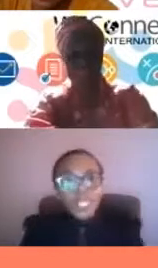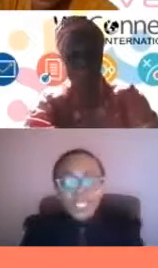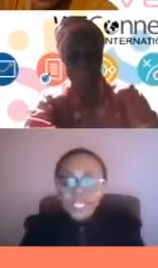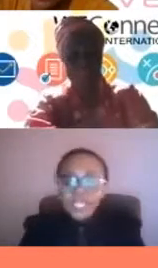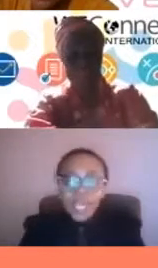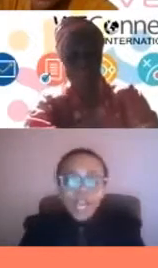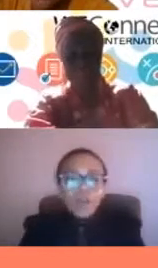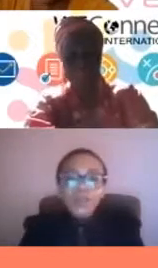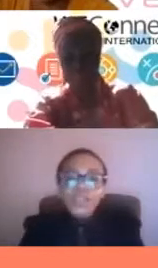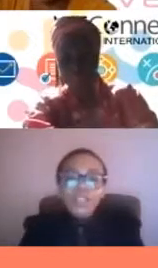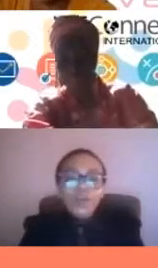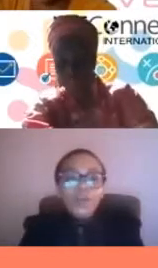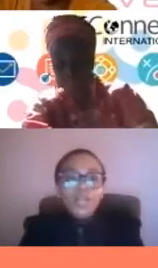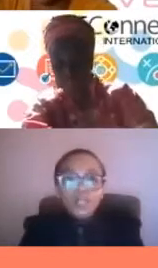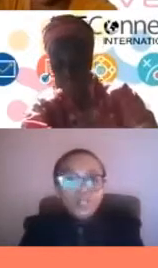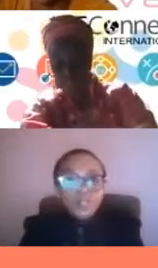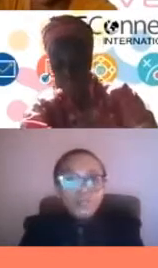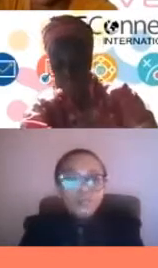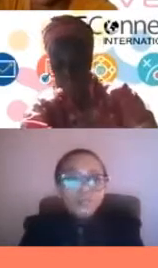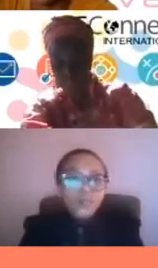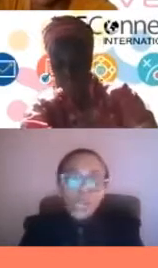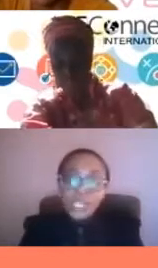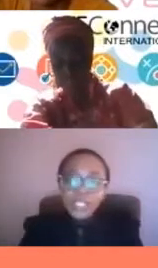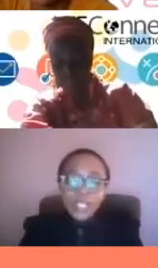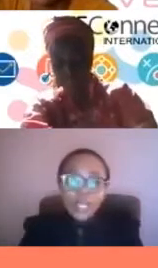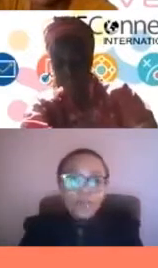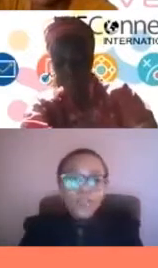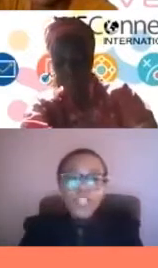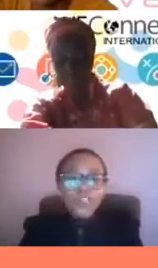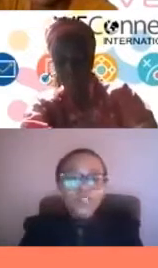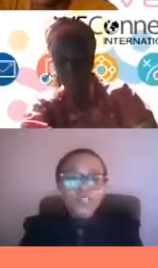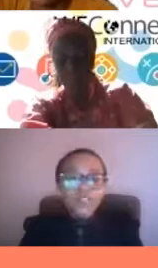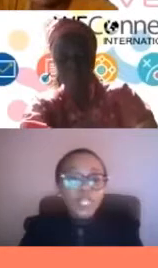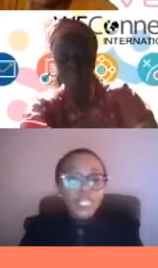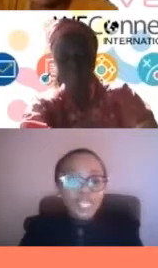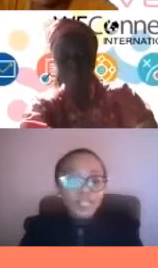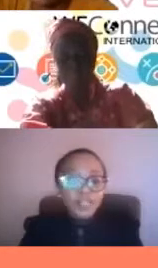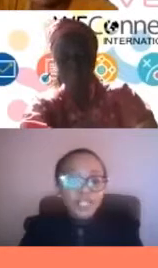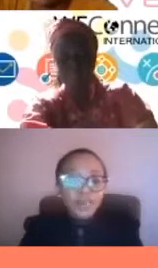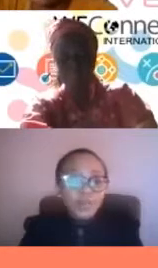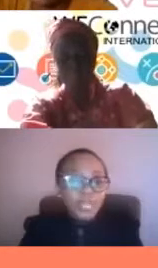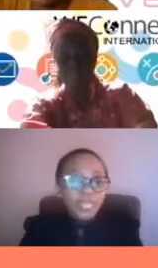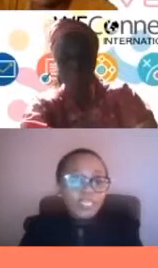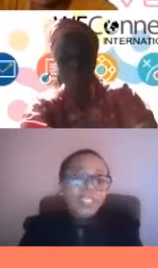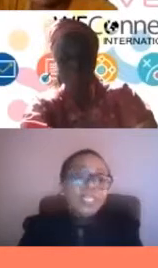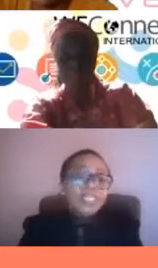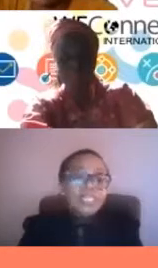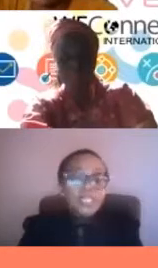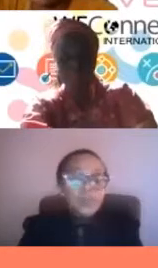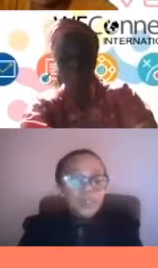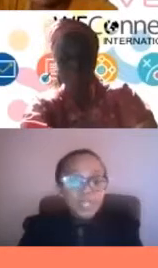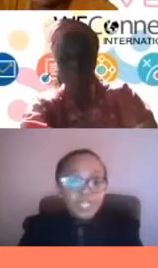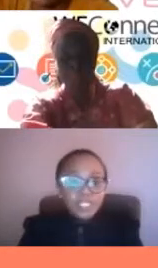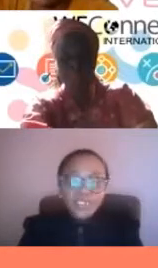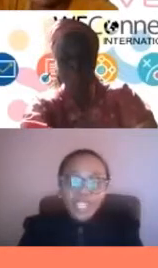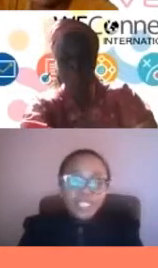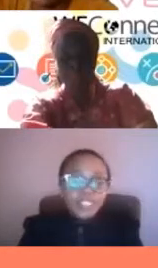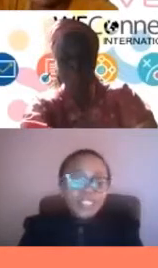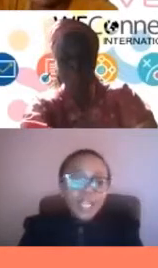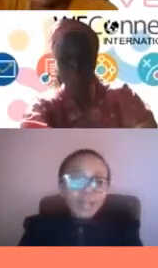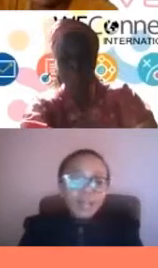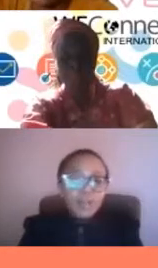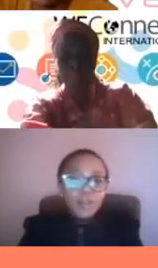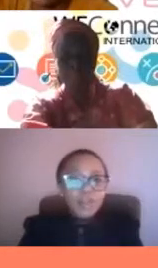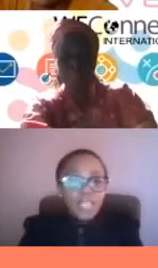Morning, ladies. I hope you're having a wonderful morning. Thank you for joining us for this webinar, dealing with business finance